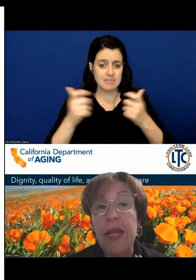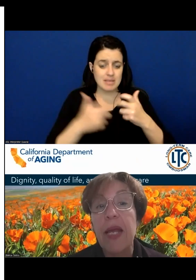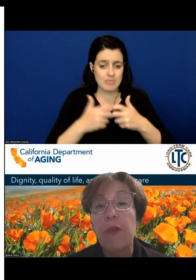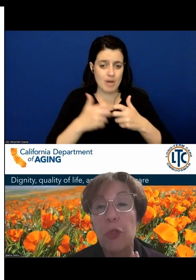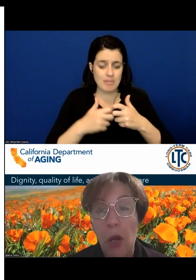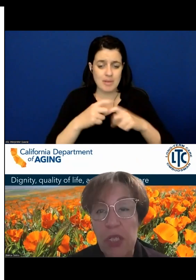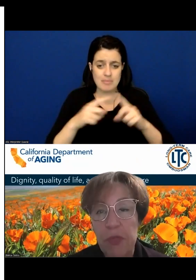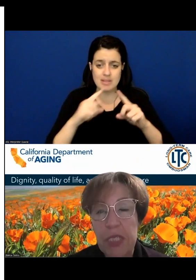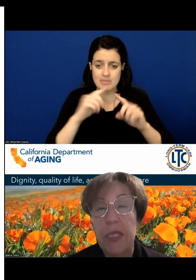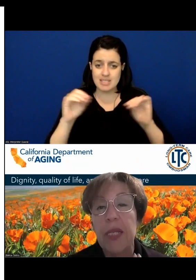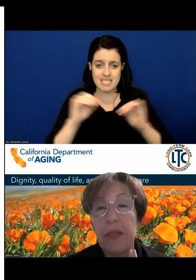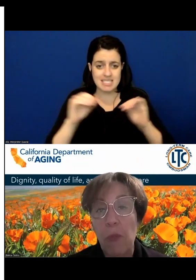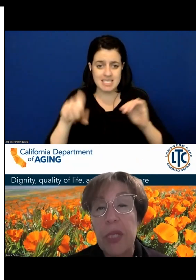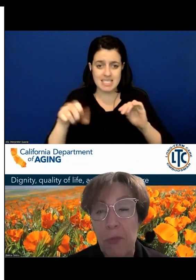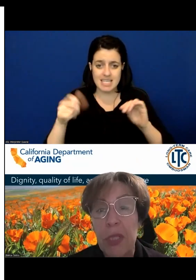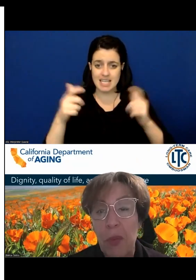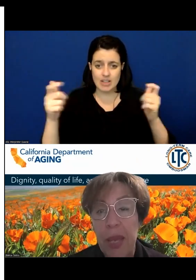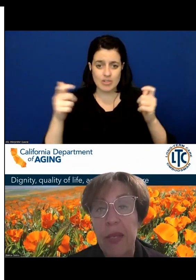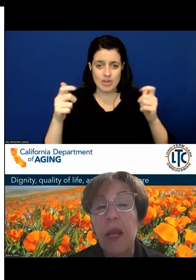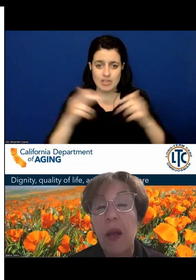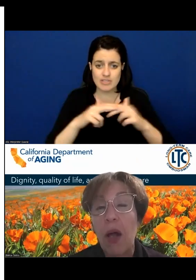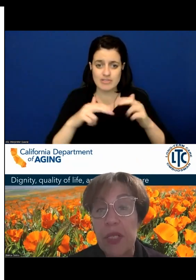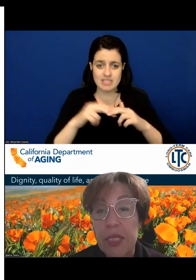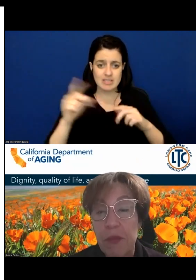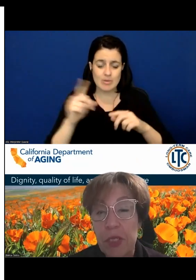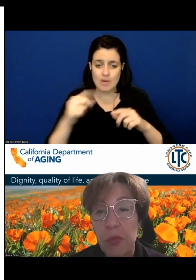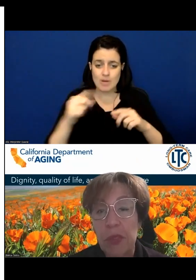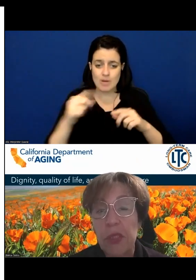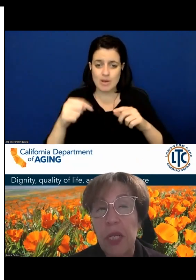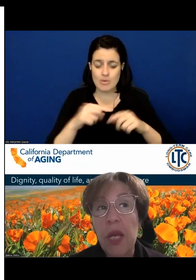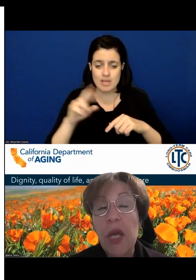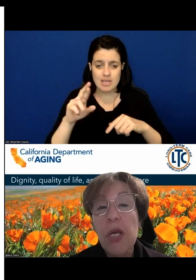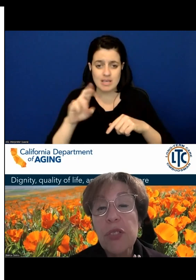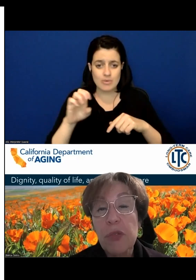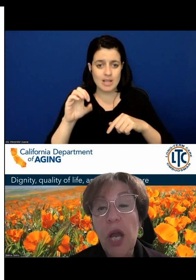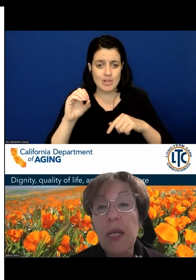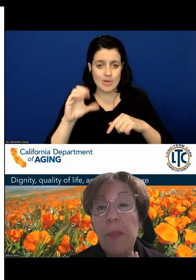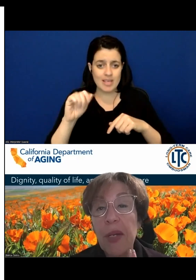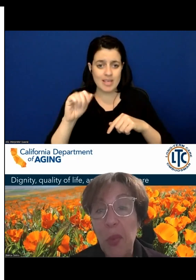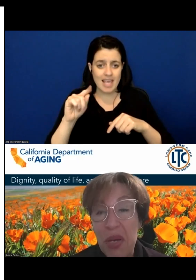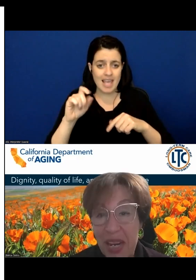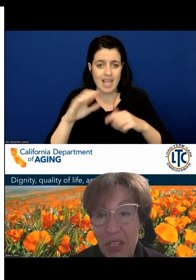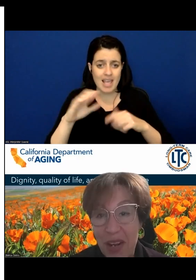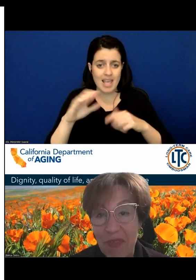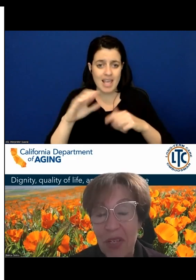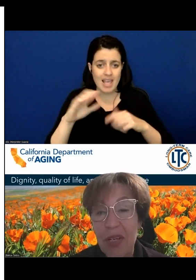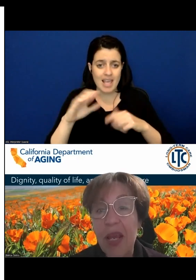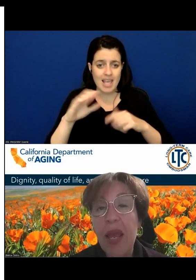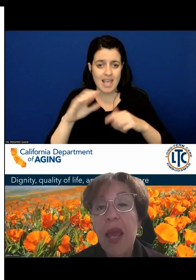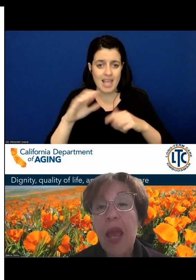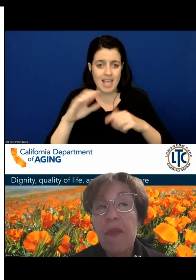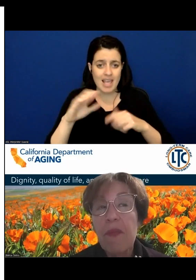isn't any other large facility that we can relocate all these individuals. So talk about a coordination